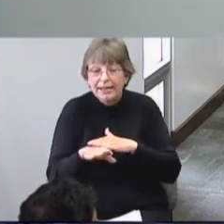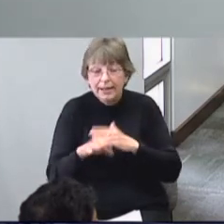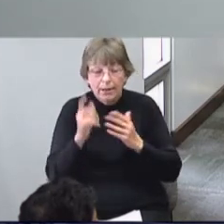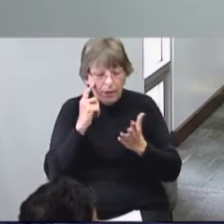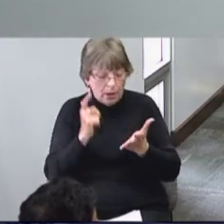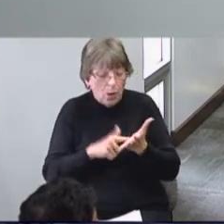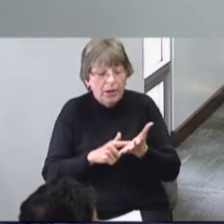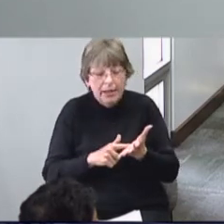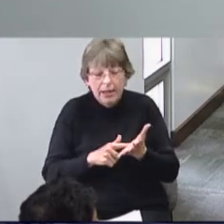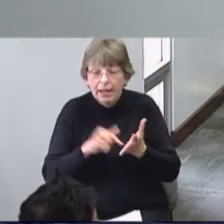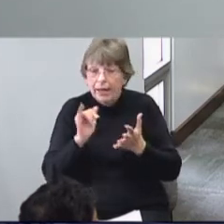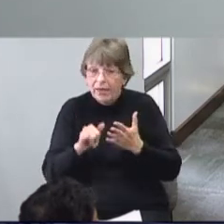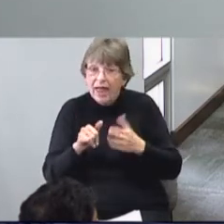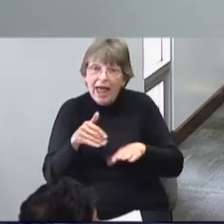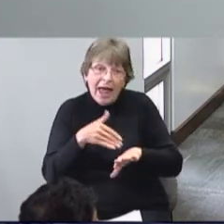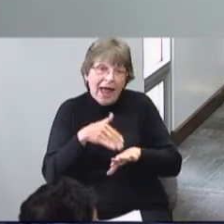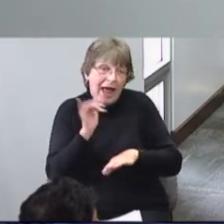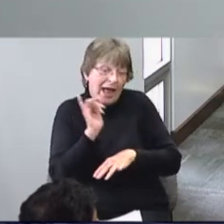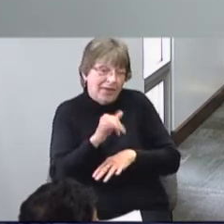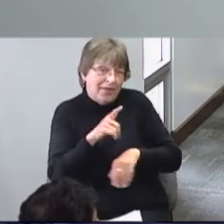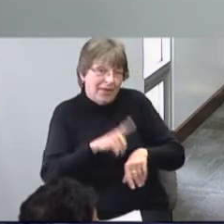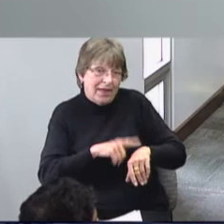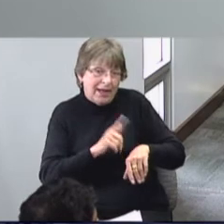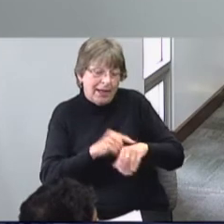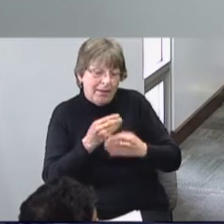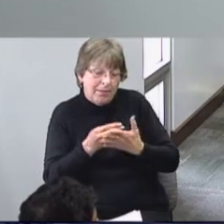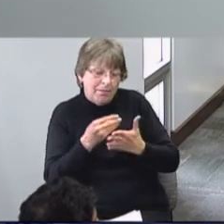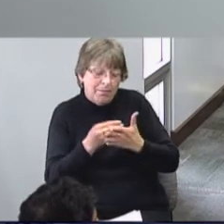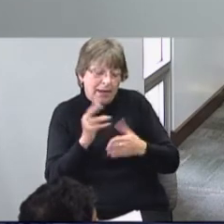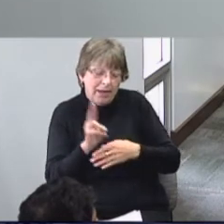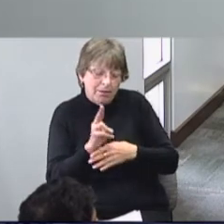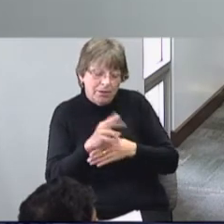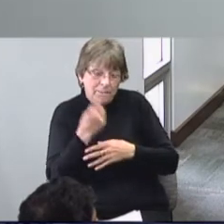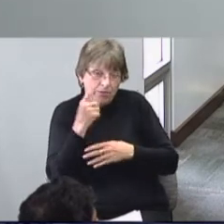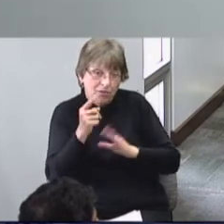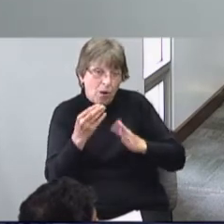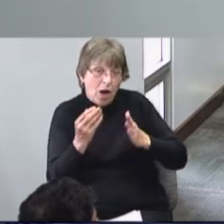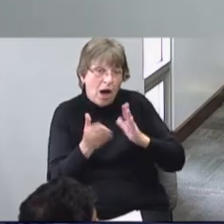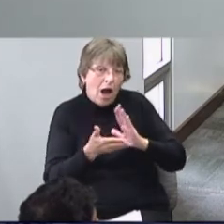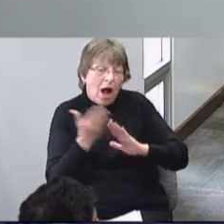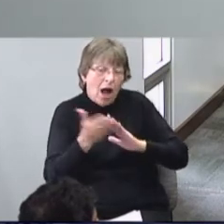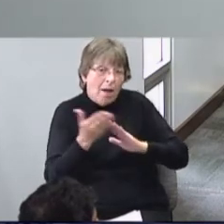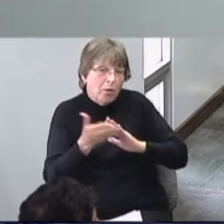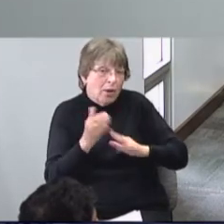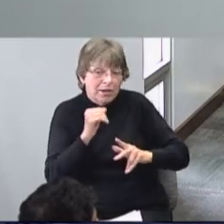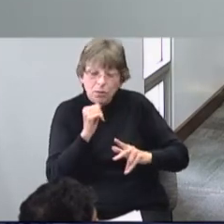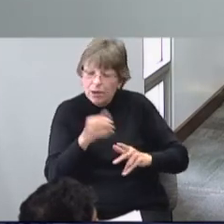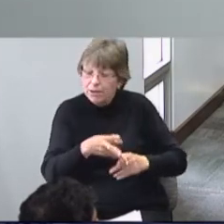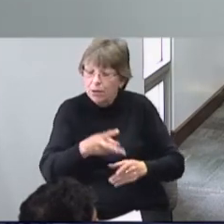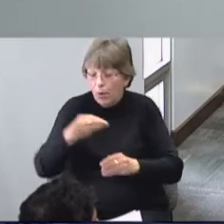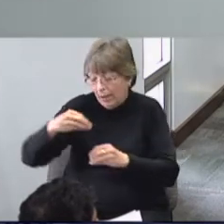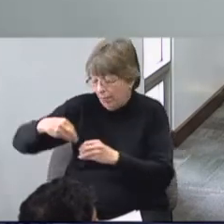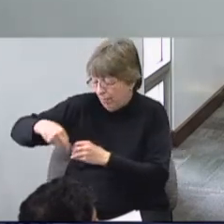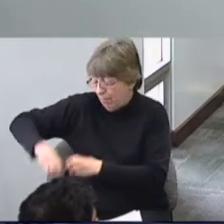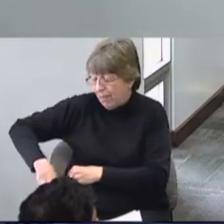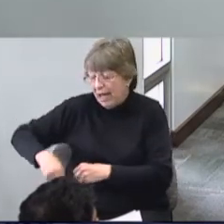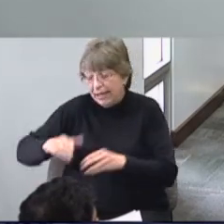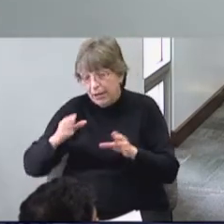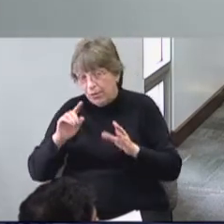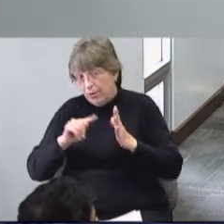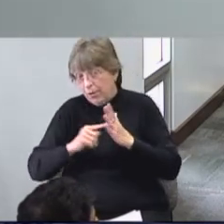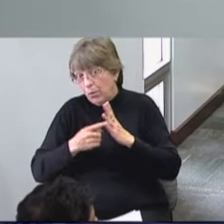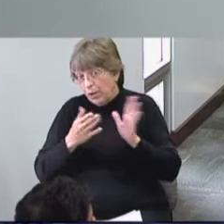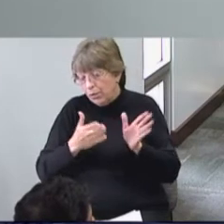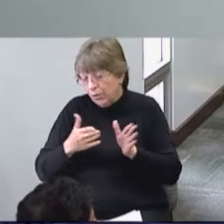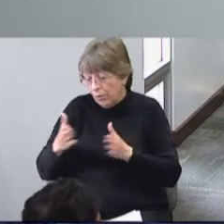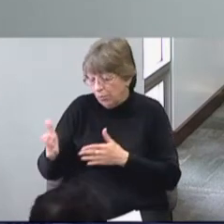noted that at that time that money was being used simply for operations and wasn't going back into the original intent of that,